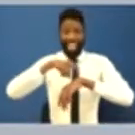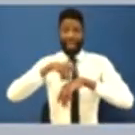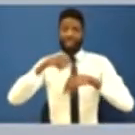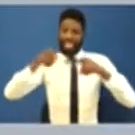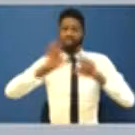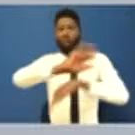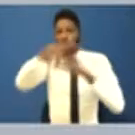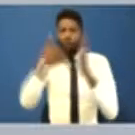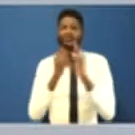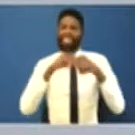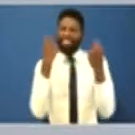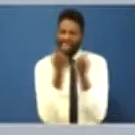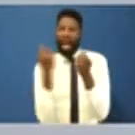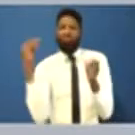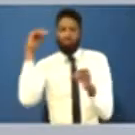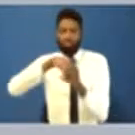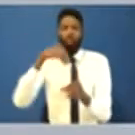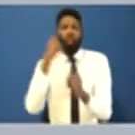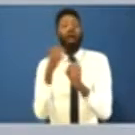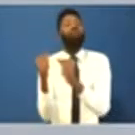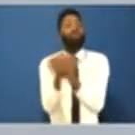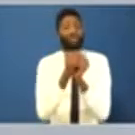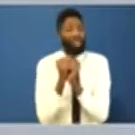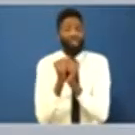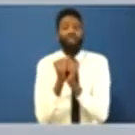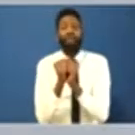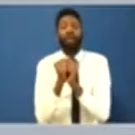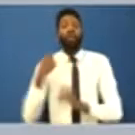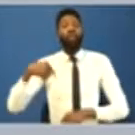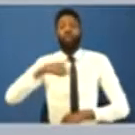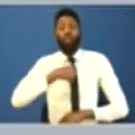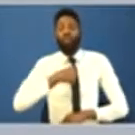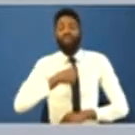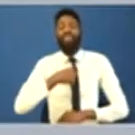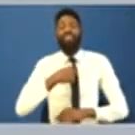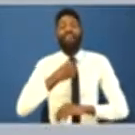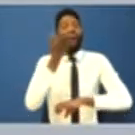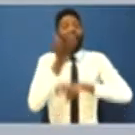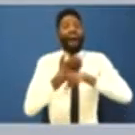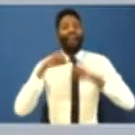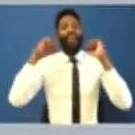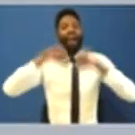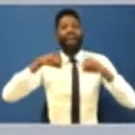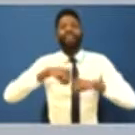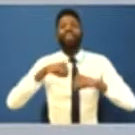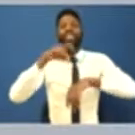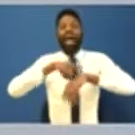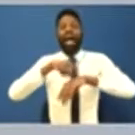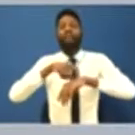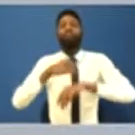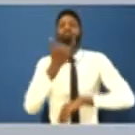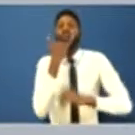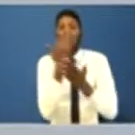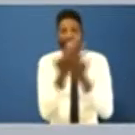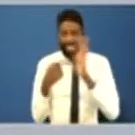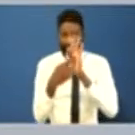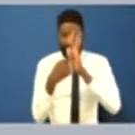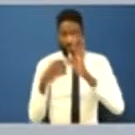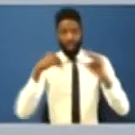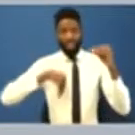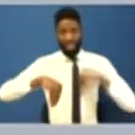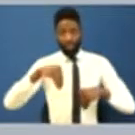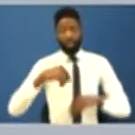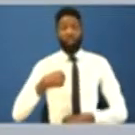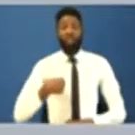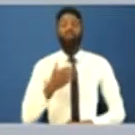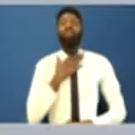the management we are able like not to agree on the long things especially the corruption and as uh i would want to say